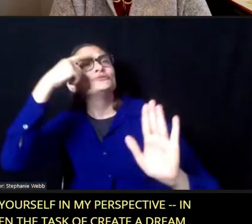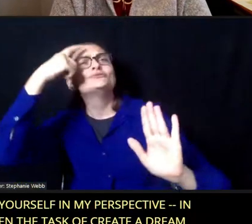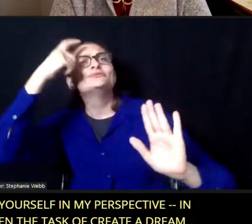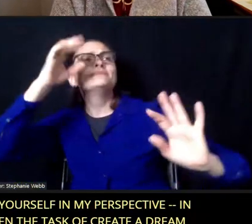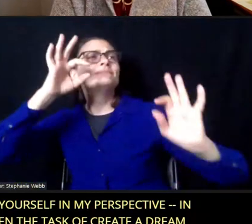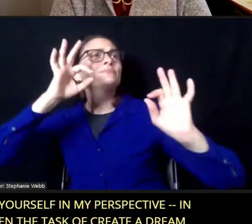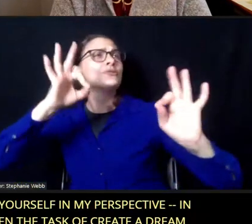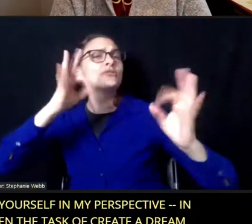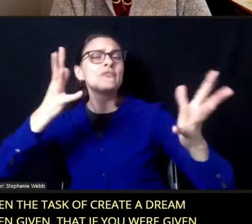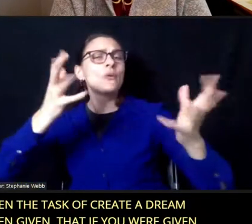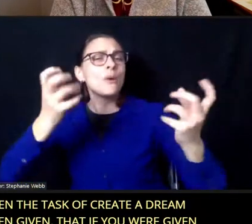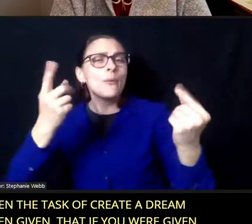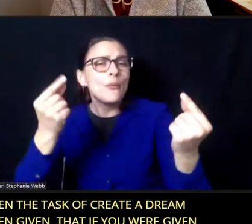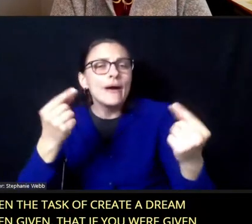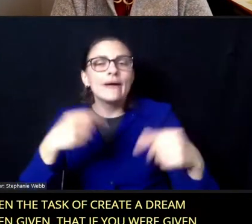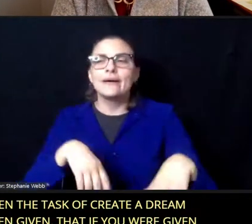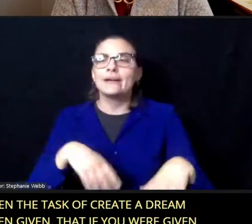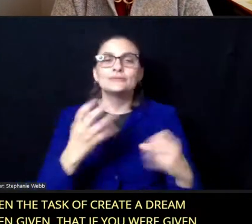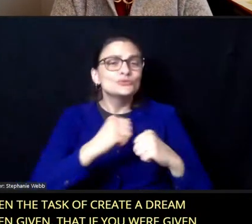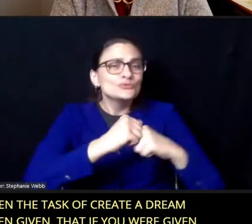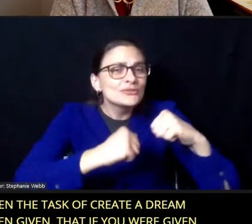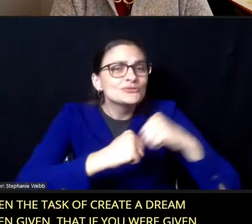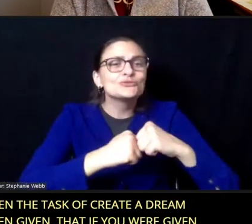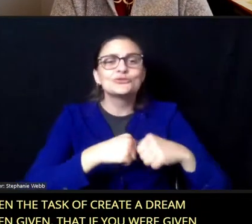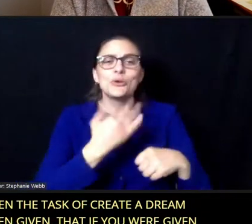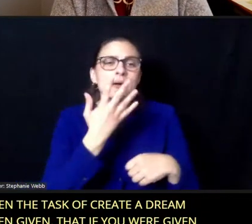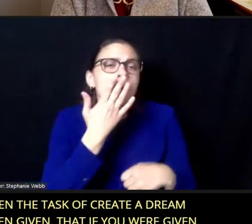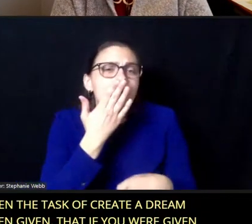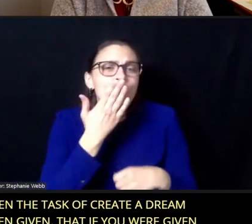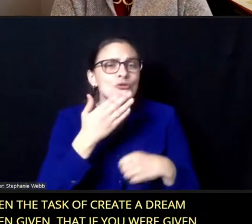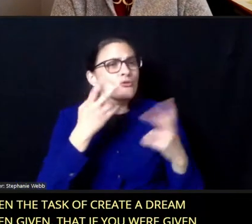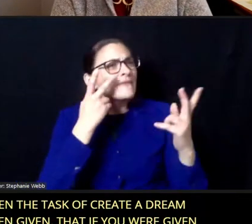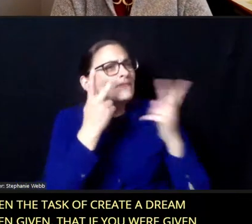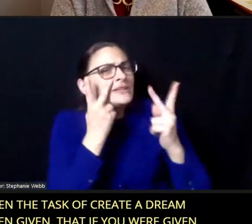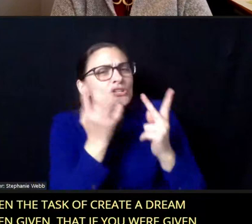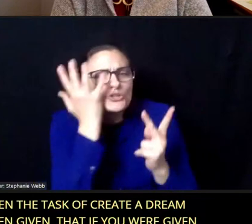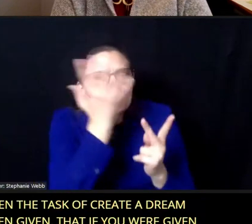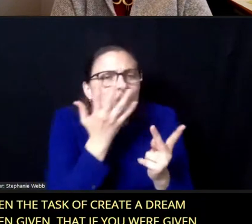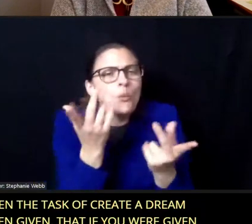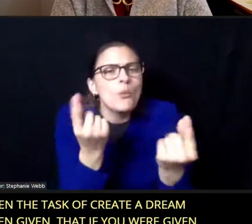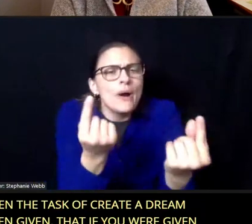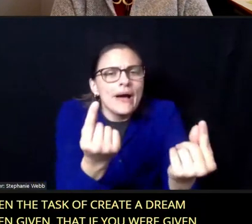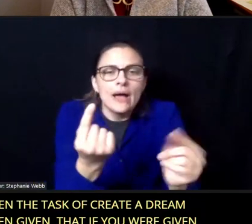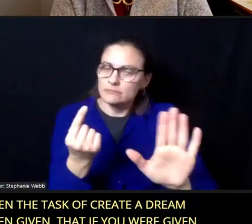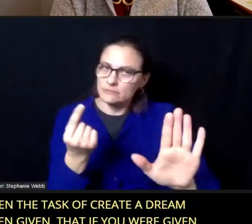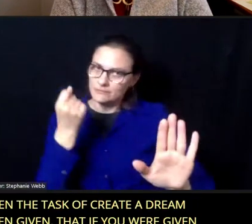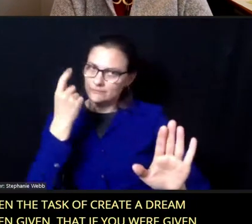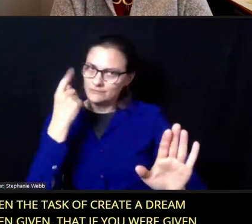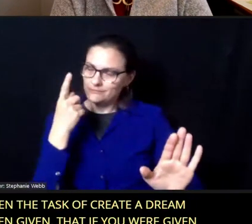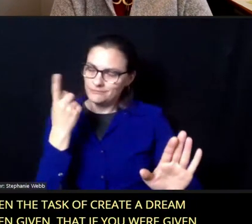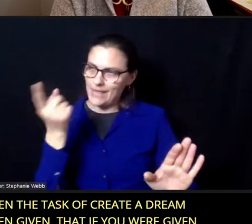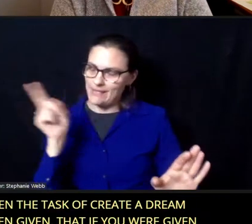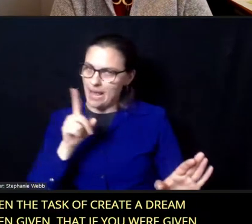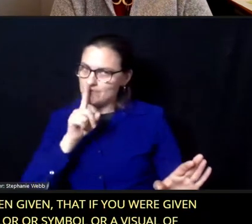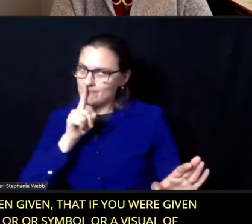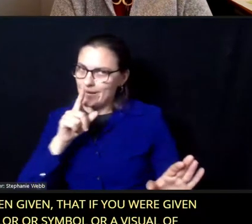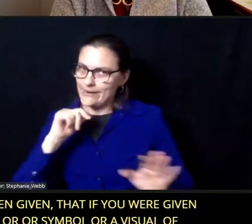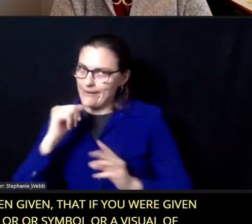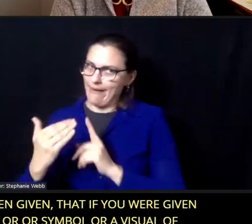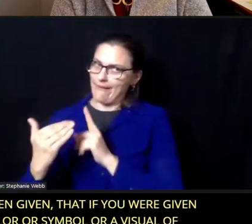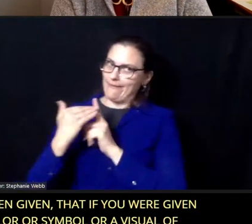sort, what would you choose? What would you put on it to best convey information?